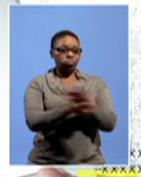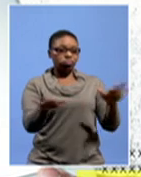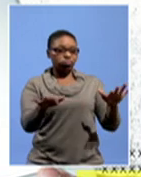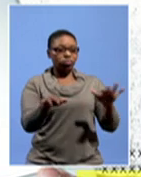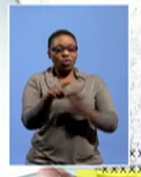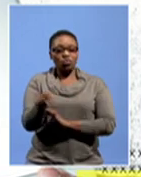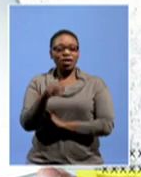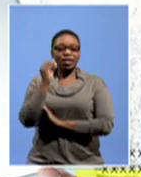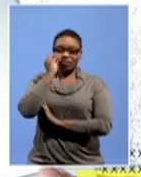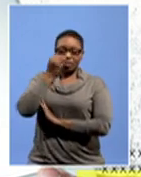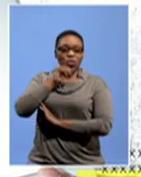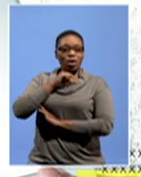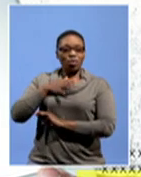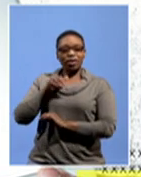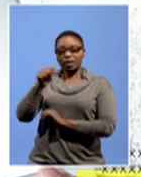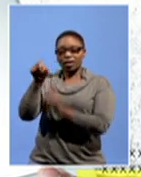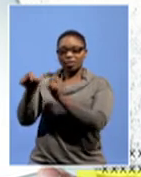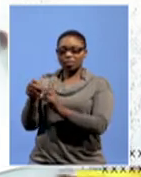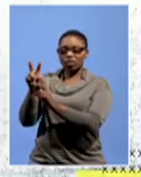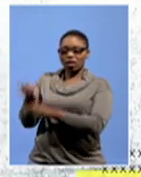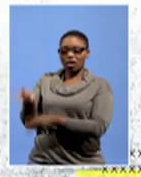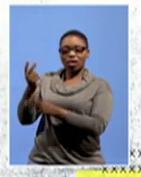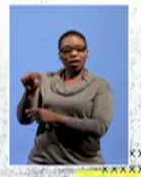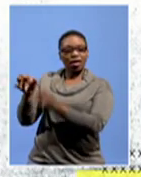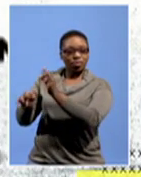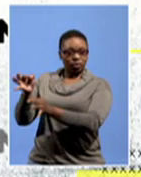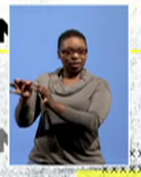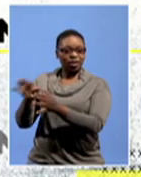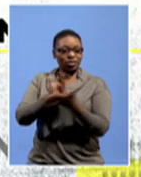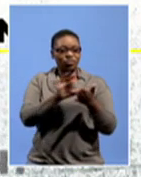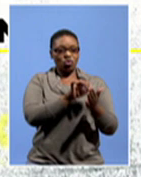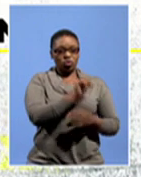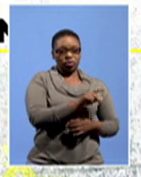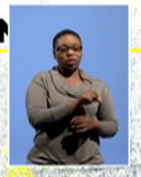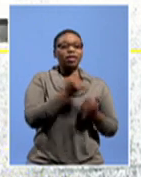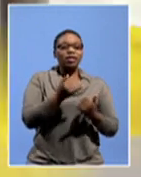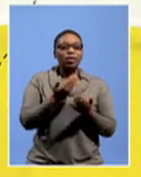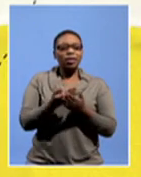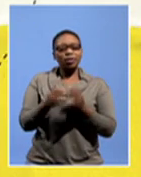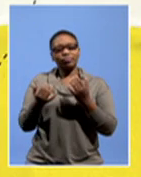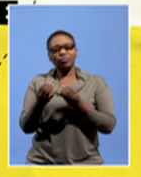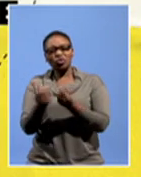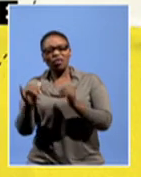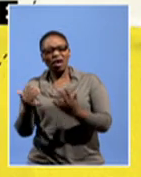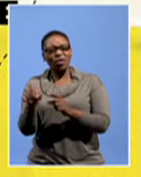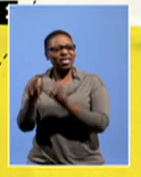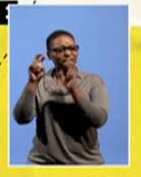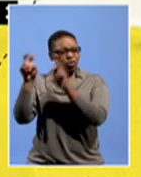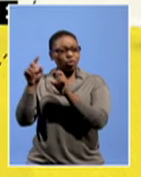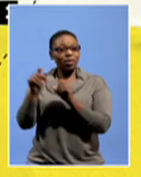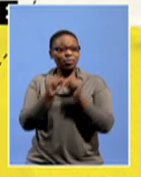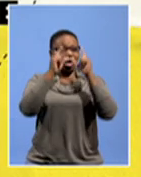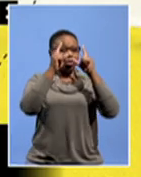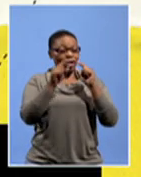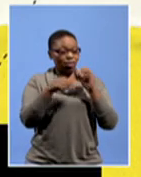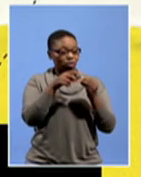intent of undermining an election. So, how can we tackle disinformation? Be more aware about what you read and share.